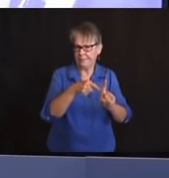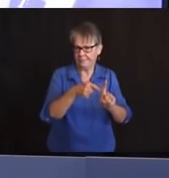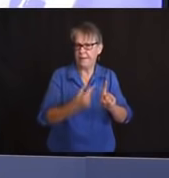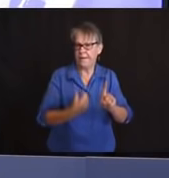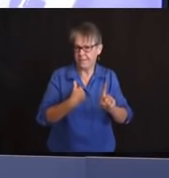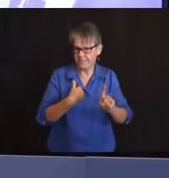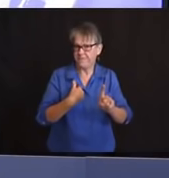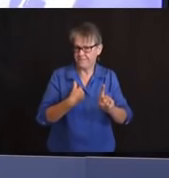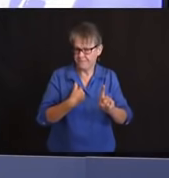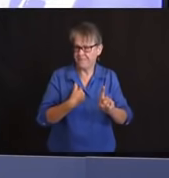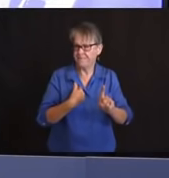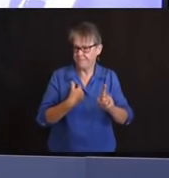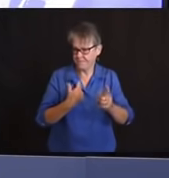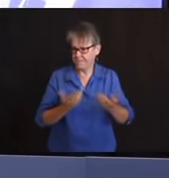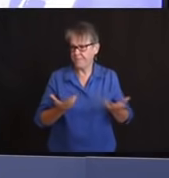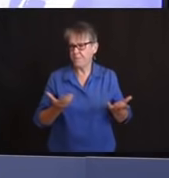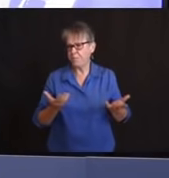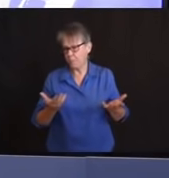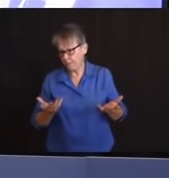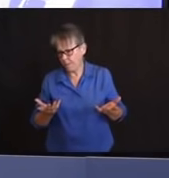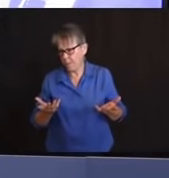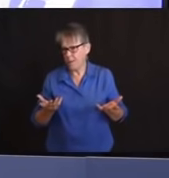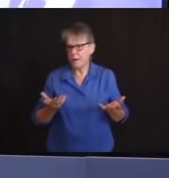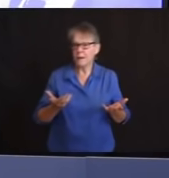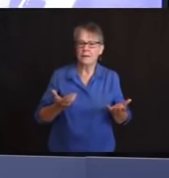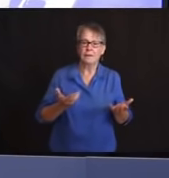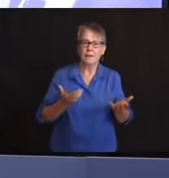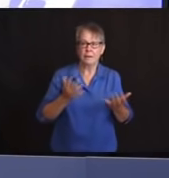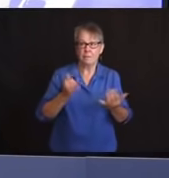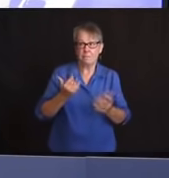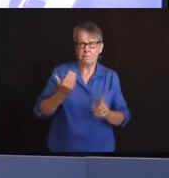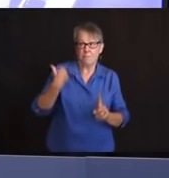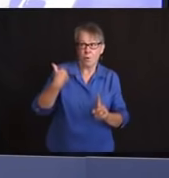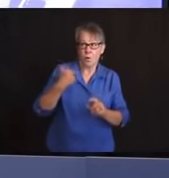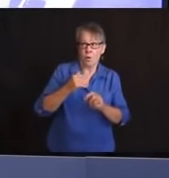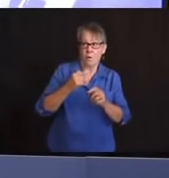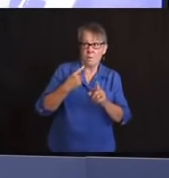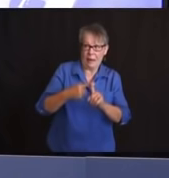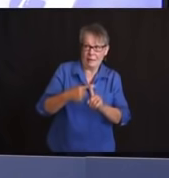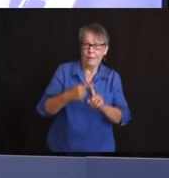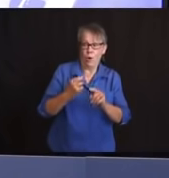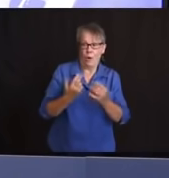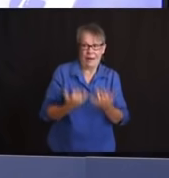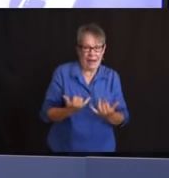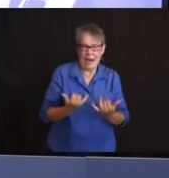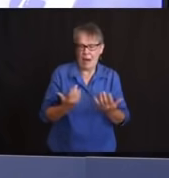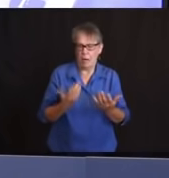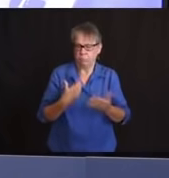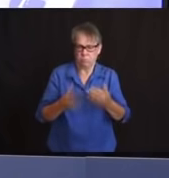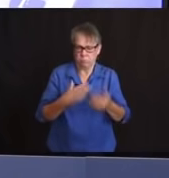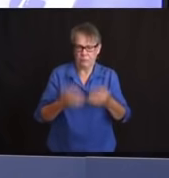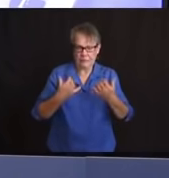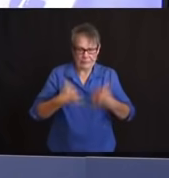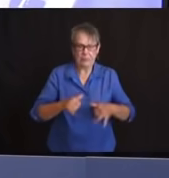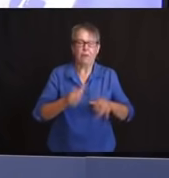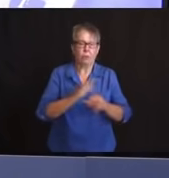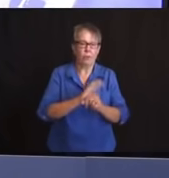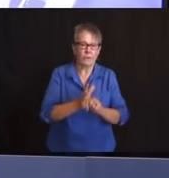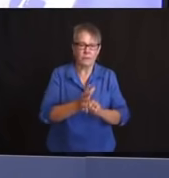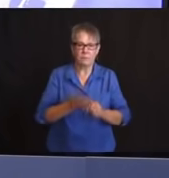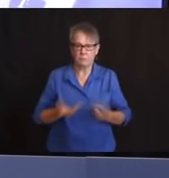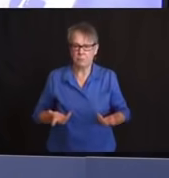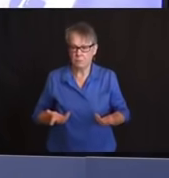the new cases and deaths today. The breakdown by race and ethnicity is as follows: white 54.1%,